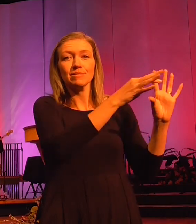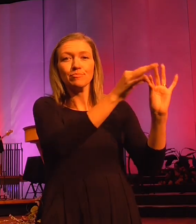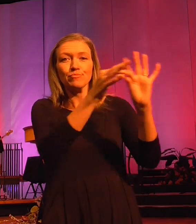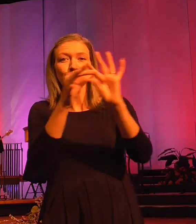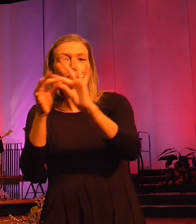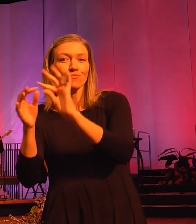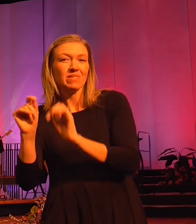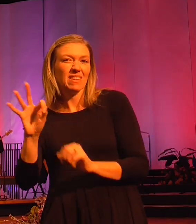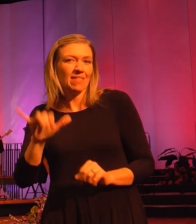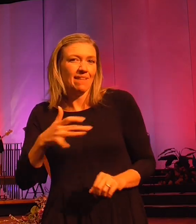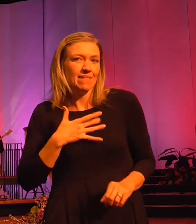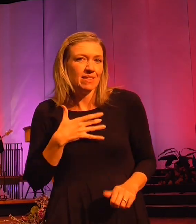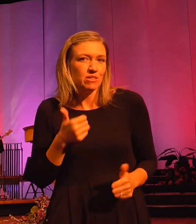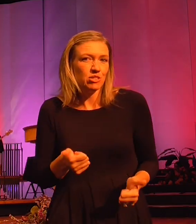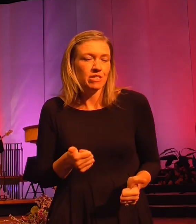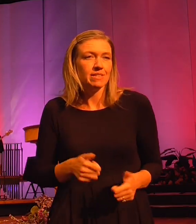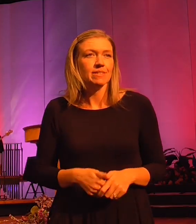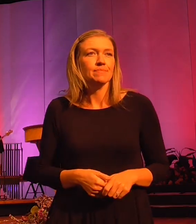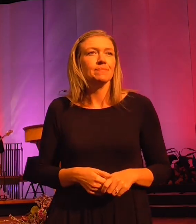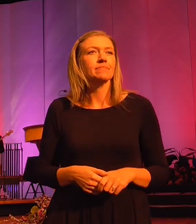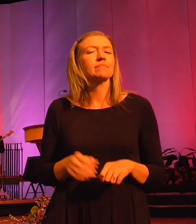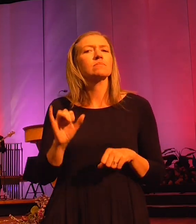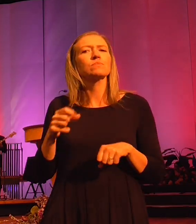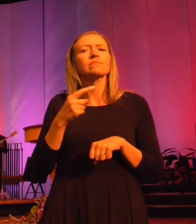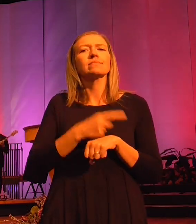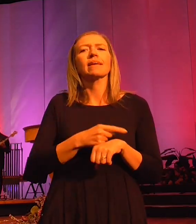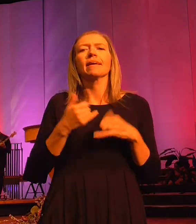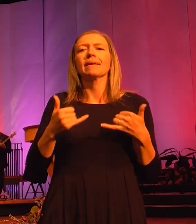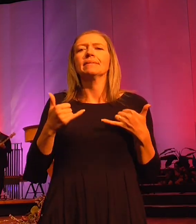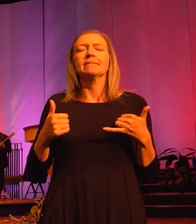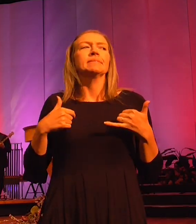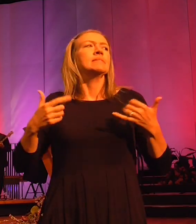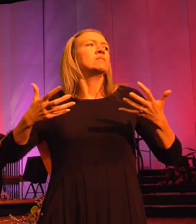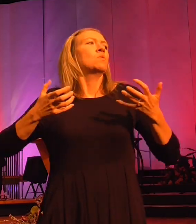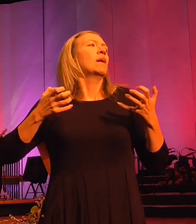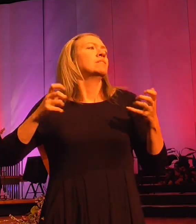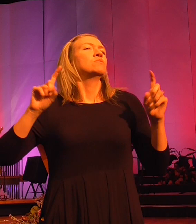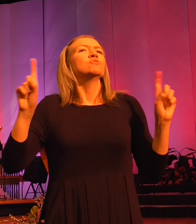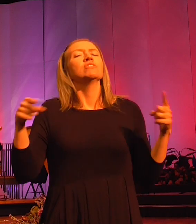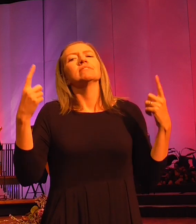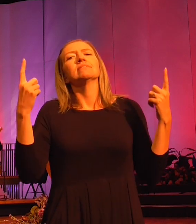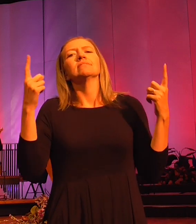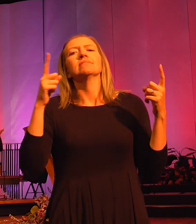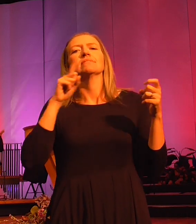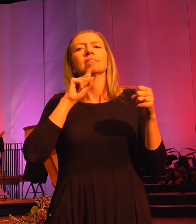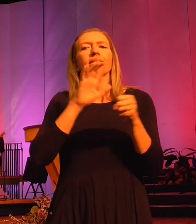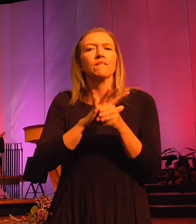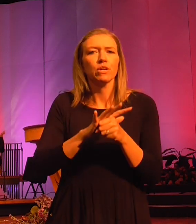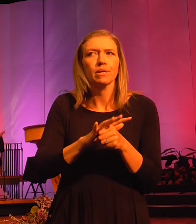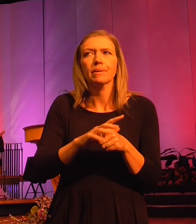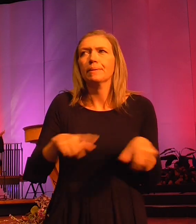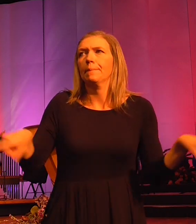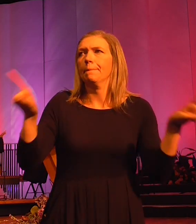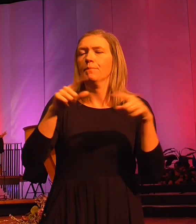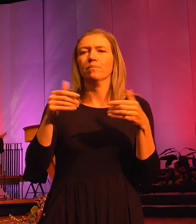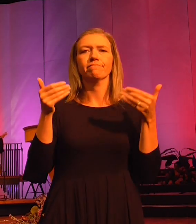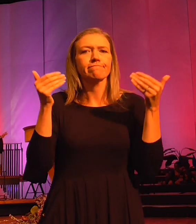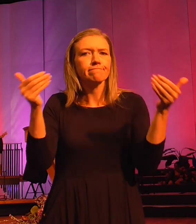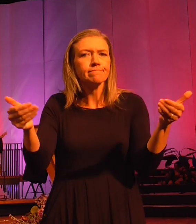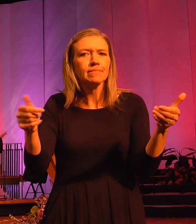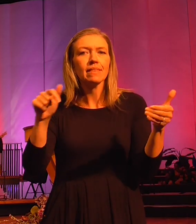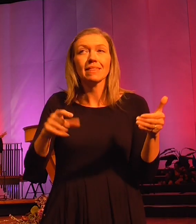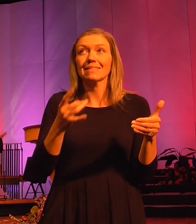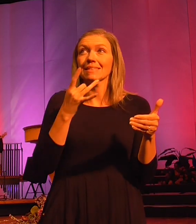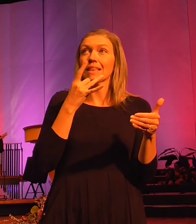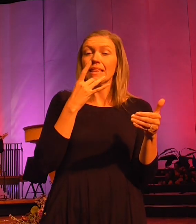good. And today, I want us to just affirm as we move forward from